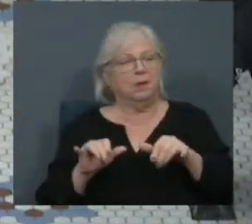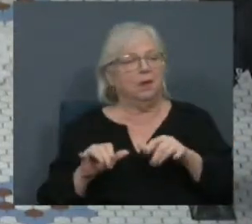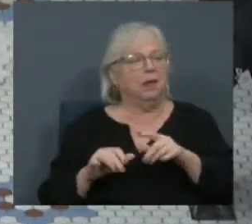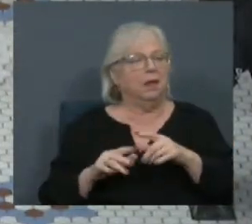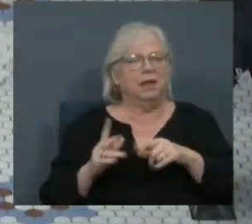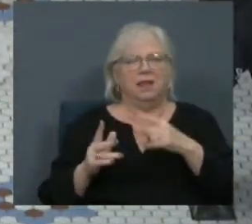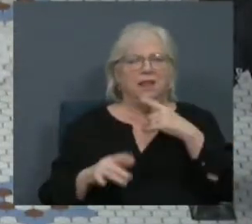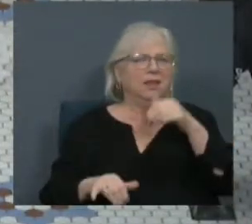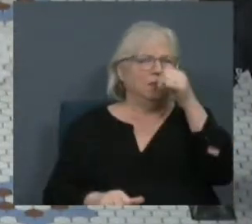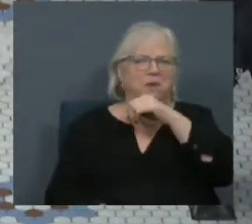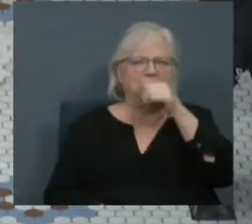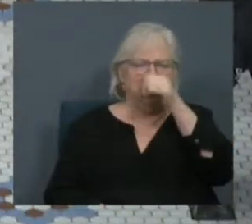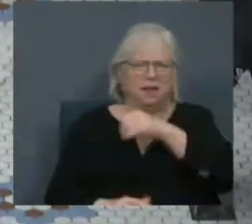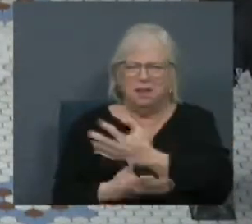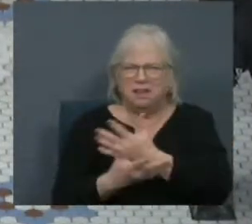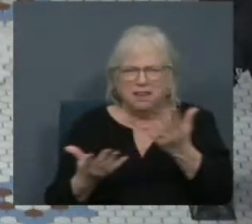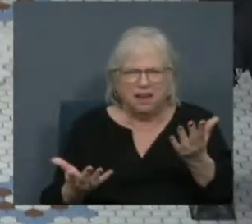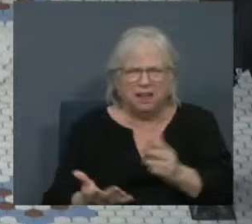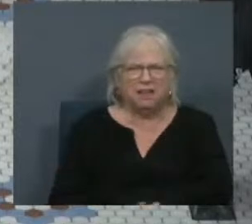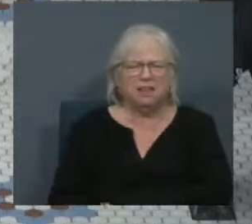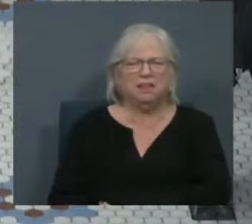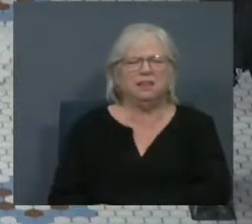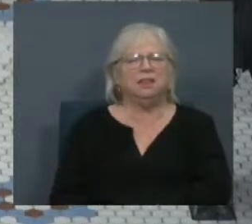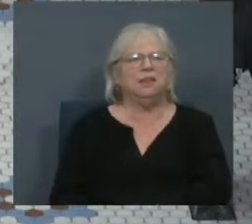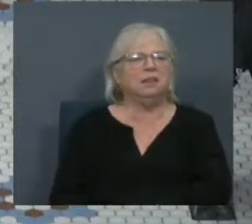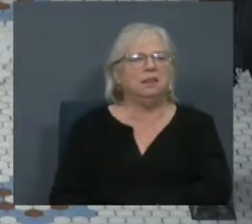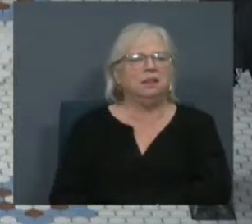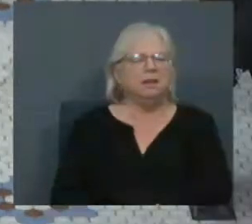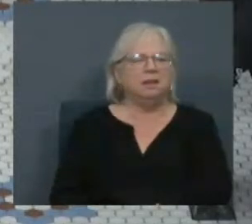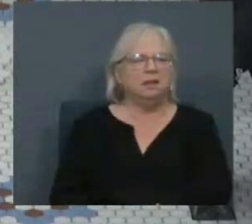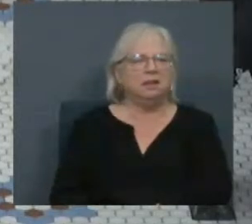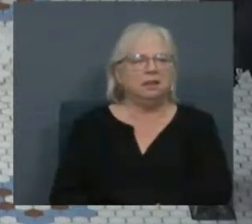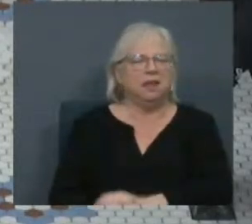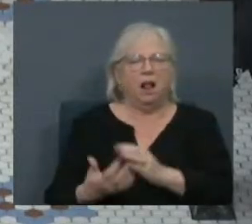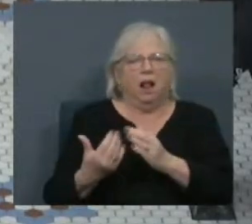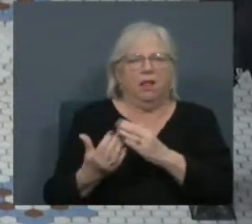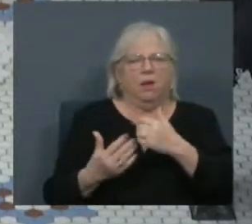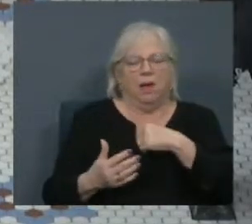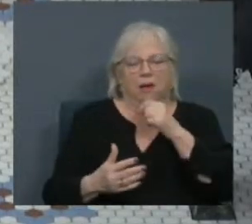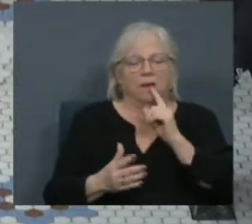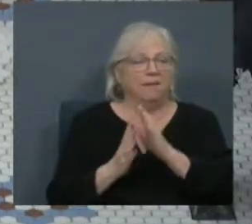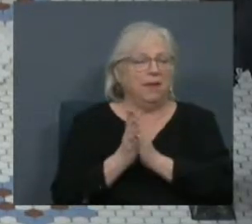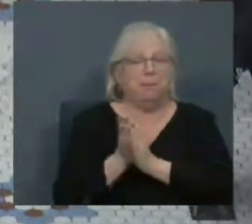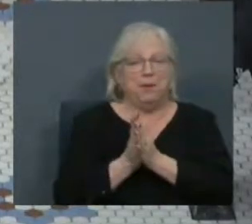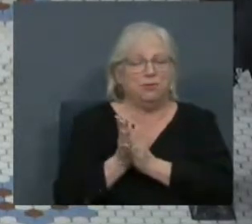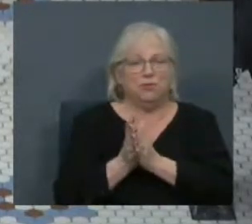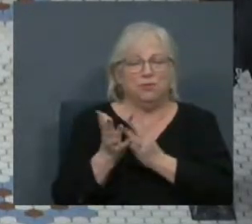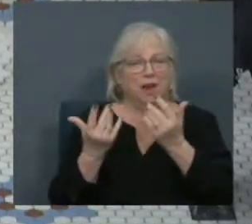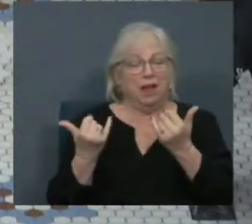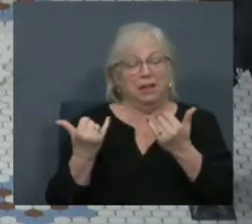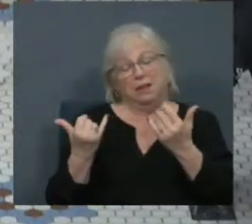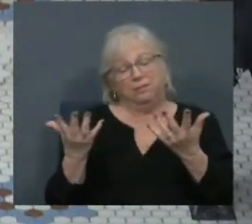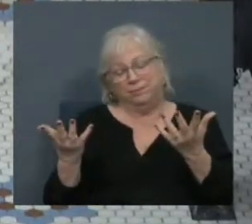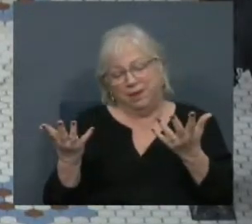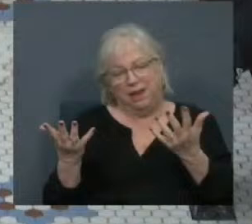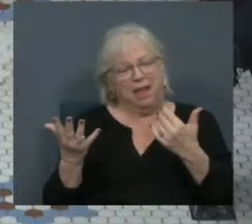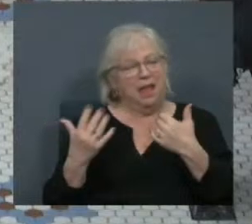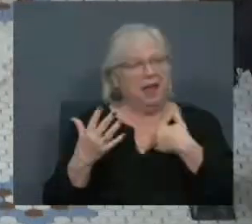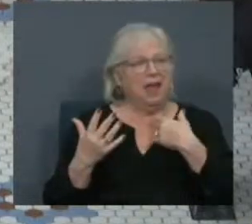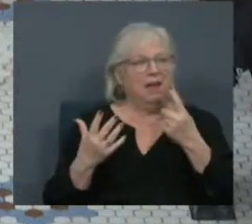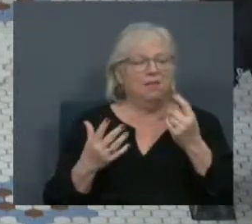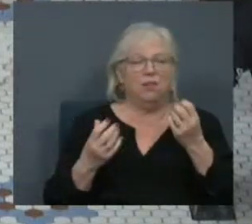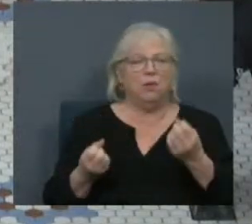This is ridiculous. And although I don't have the ambition right now, and I have too